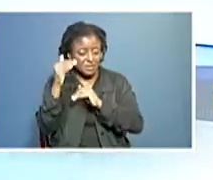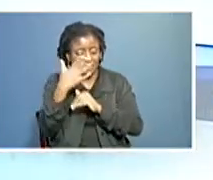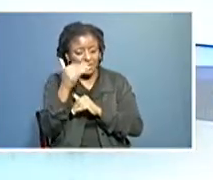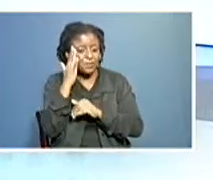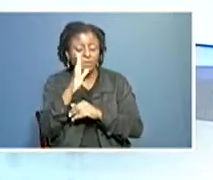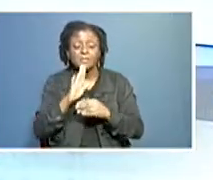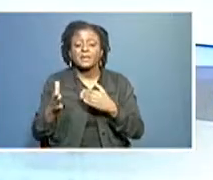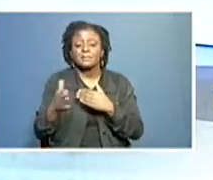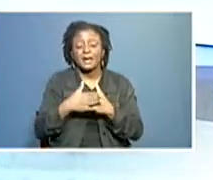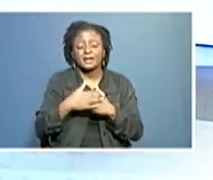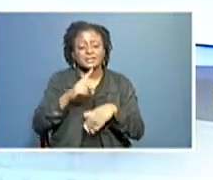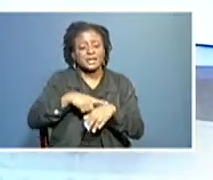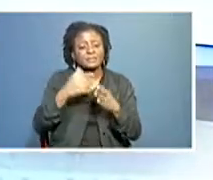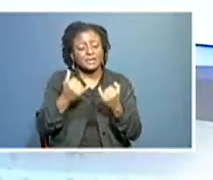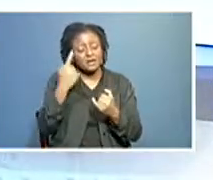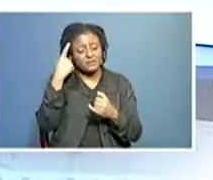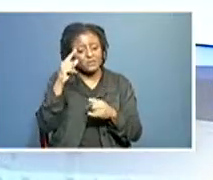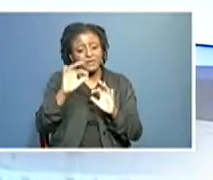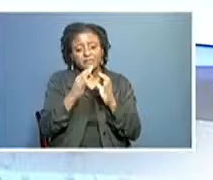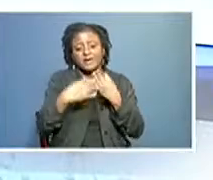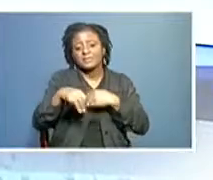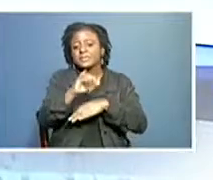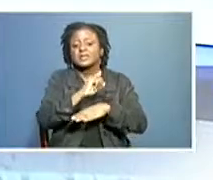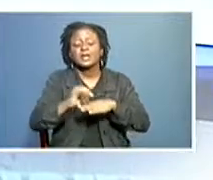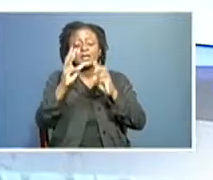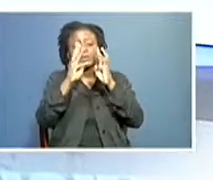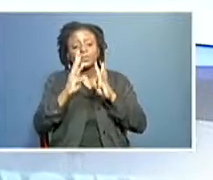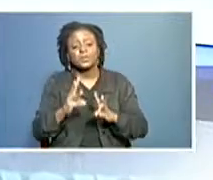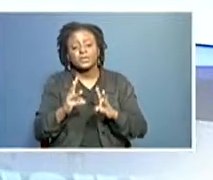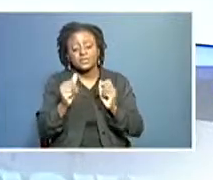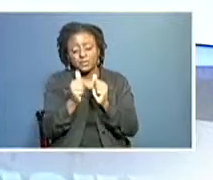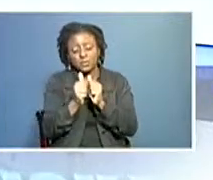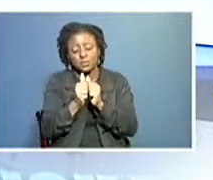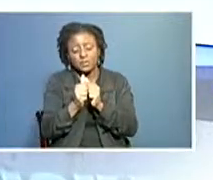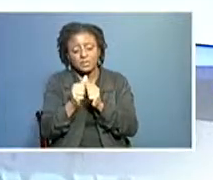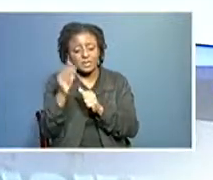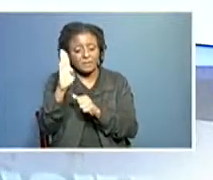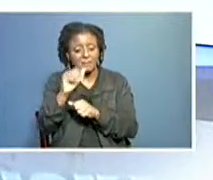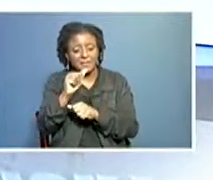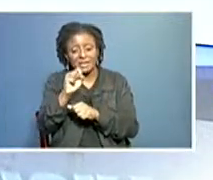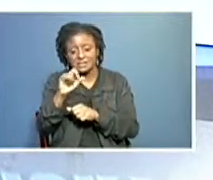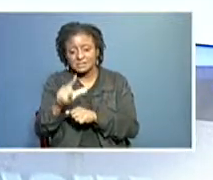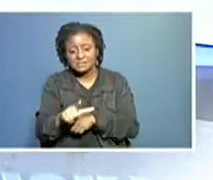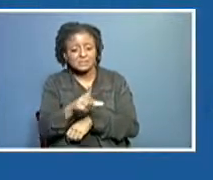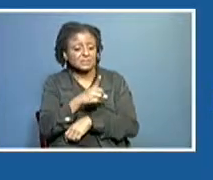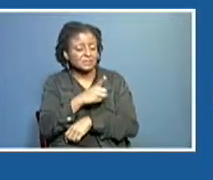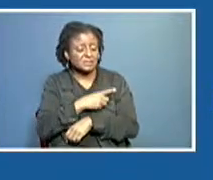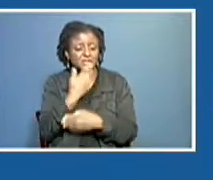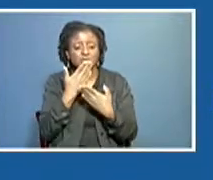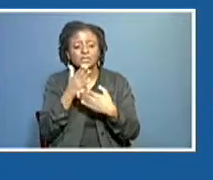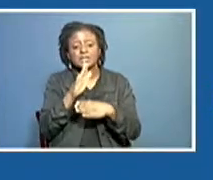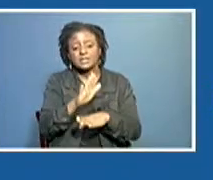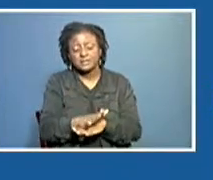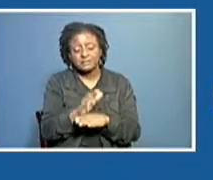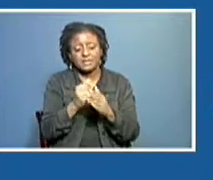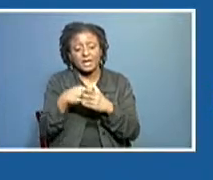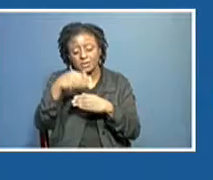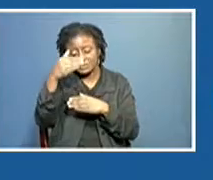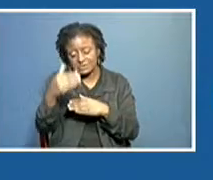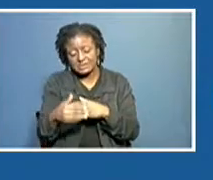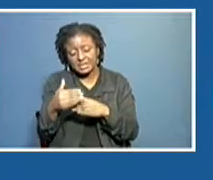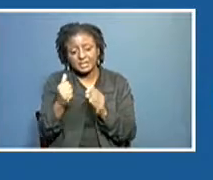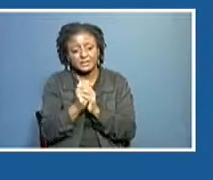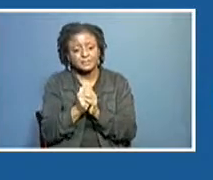Well, it's time now for a check on Family Island weather with Chief Meteorologist Basil Dean. Good evening, Basil. Good evening, Makushla. Outside of